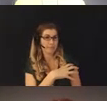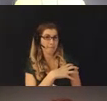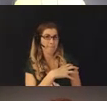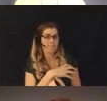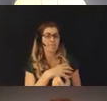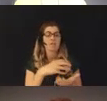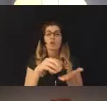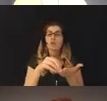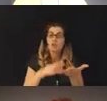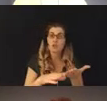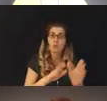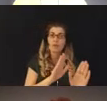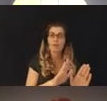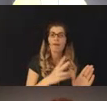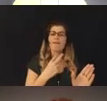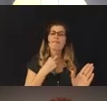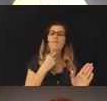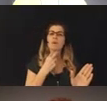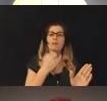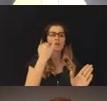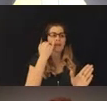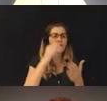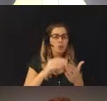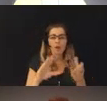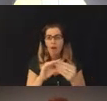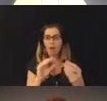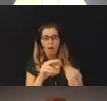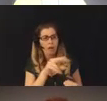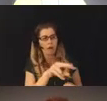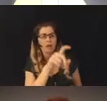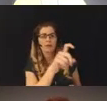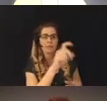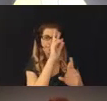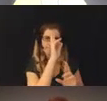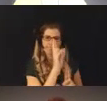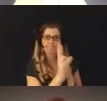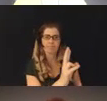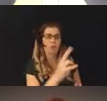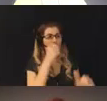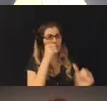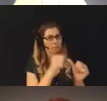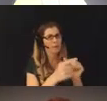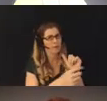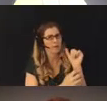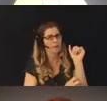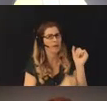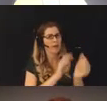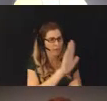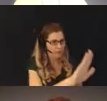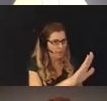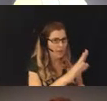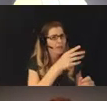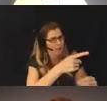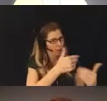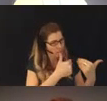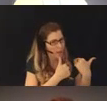Students' voices must be valued and taken into consideration. They are the experts on themselves, their lives, and their learning. It's